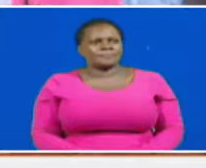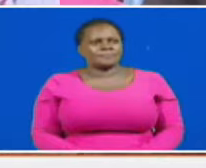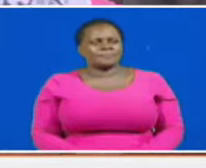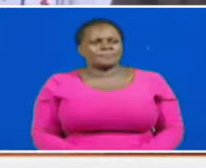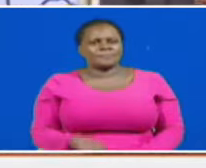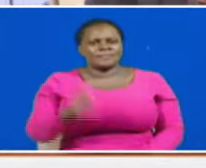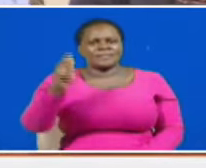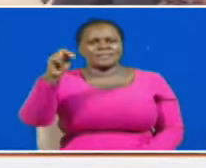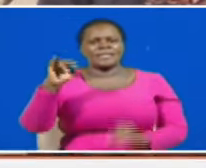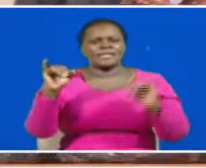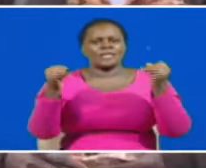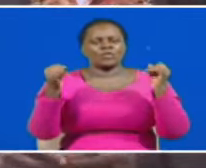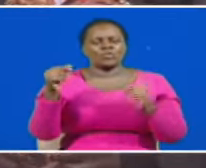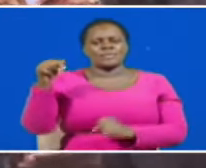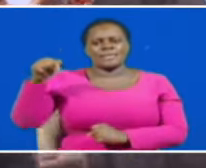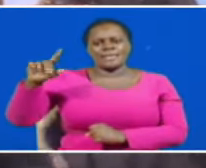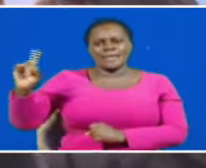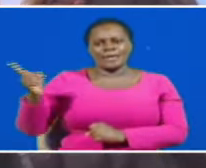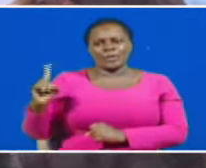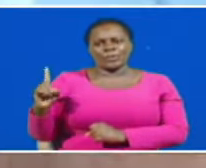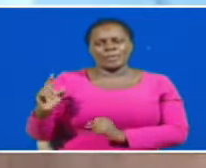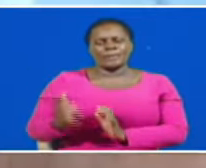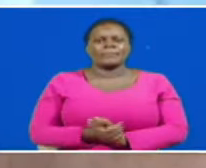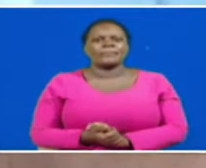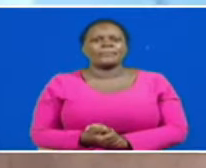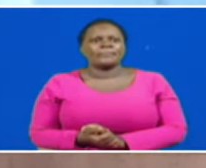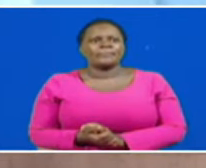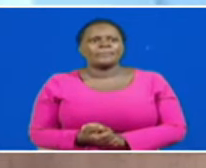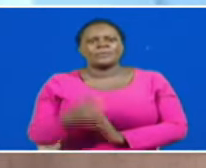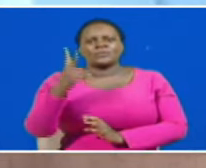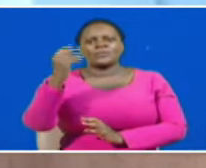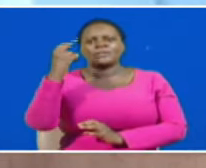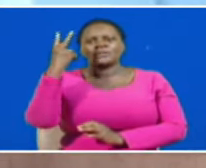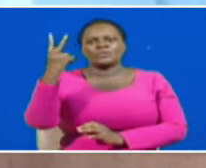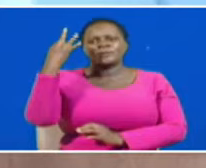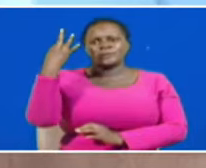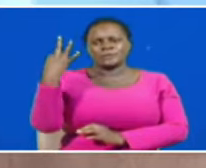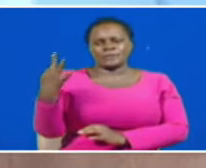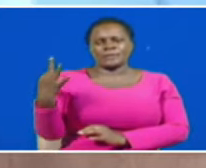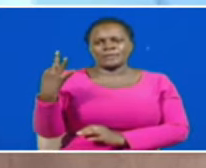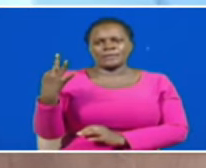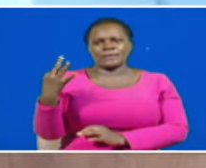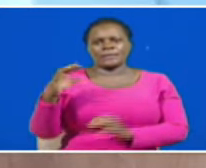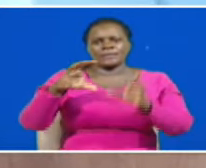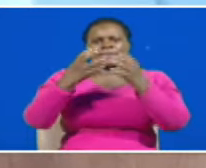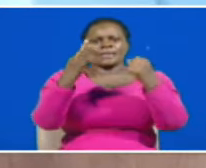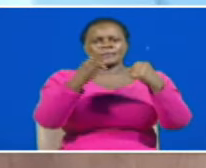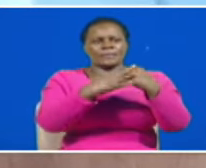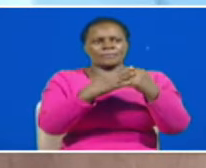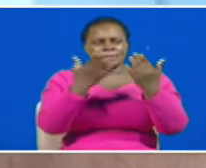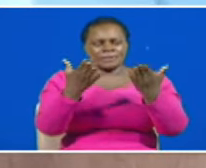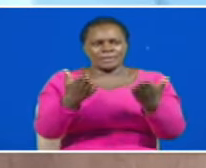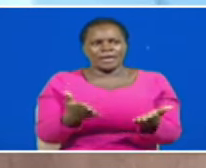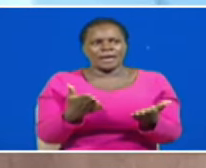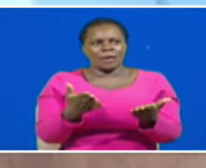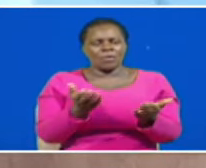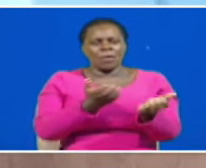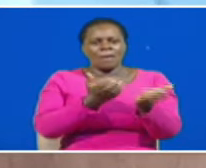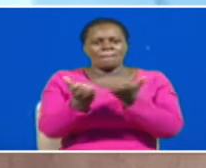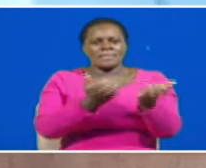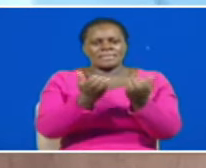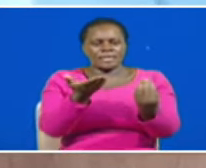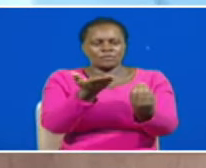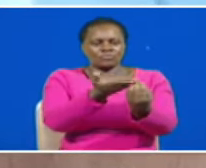KTN News, Nairobi. A 2023 KCPE candidate has now resorted to selling